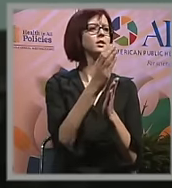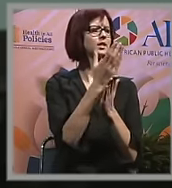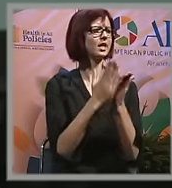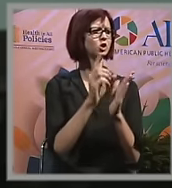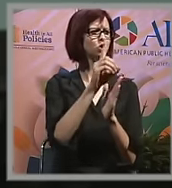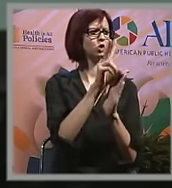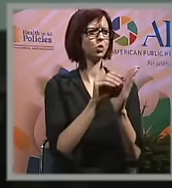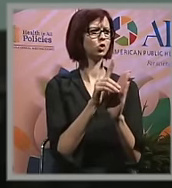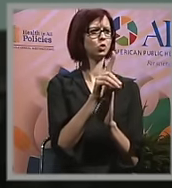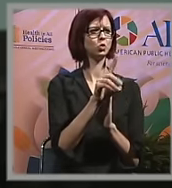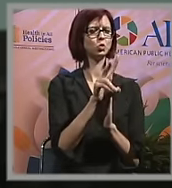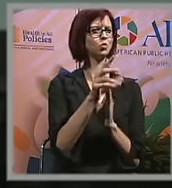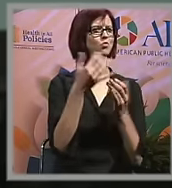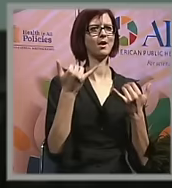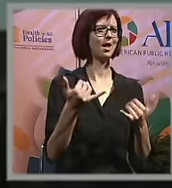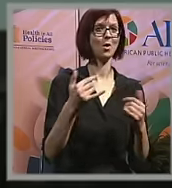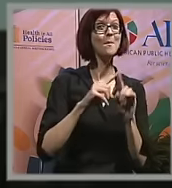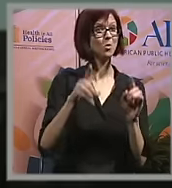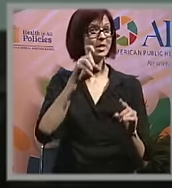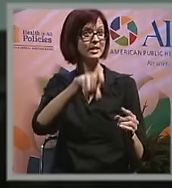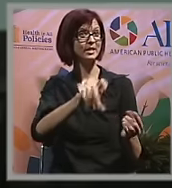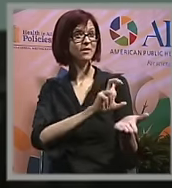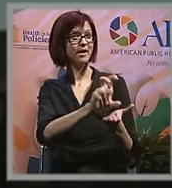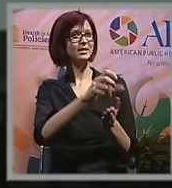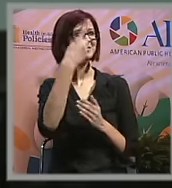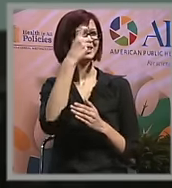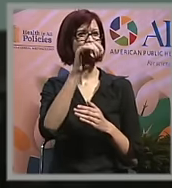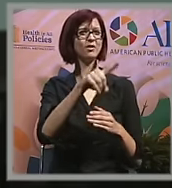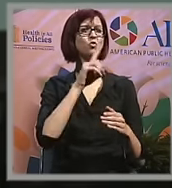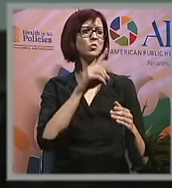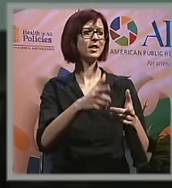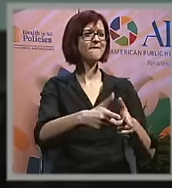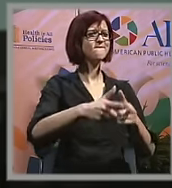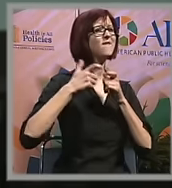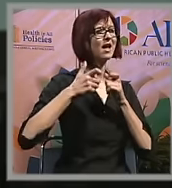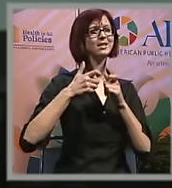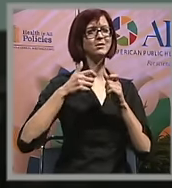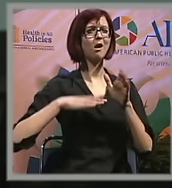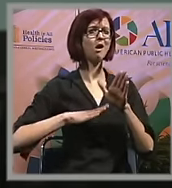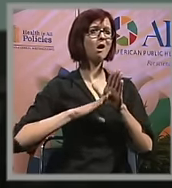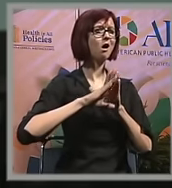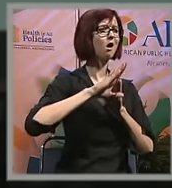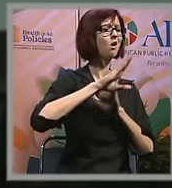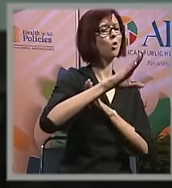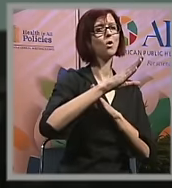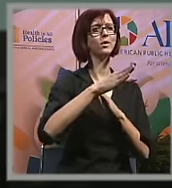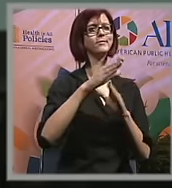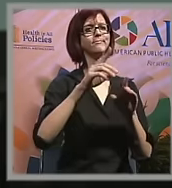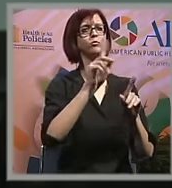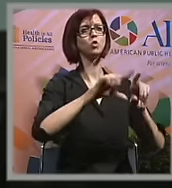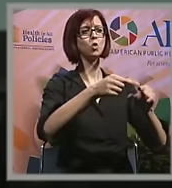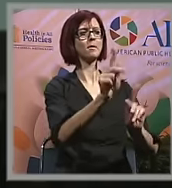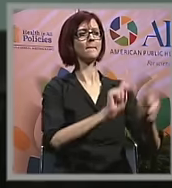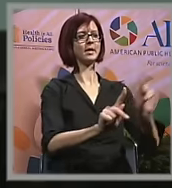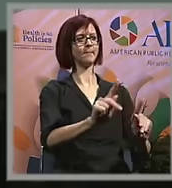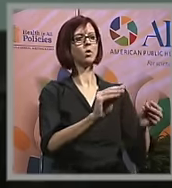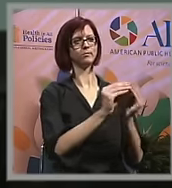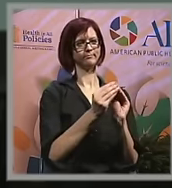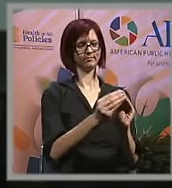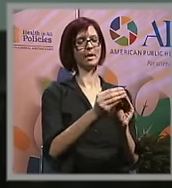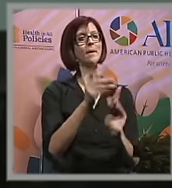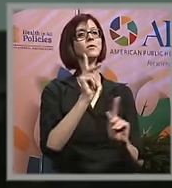right now, although I believe that we need to because the fastest growing demographic out there are actually people, baby boomers